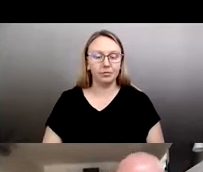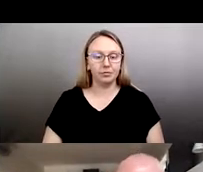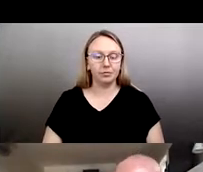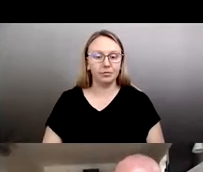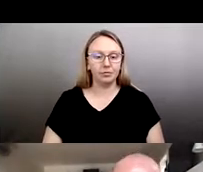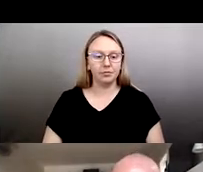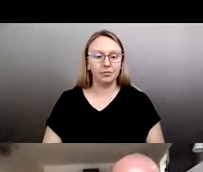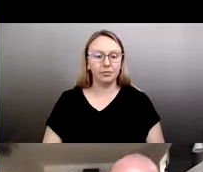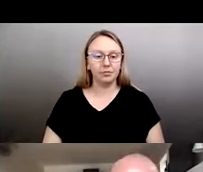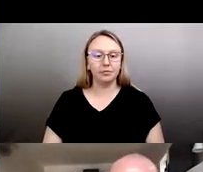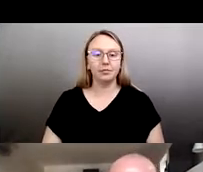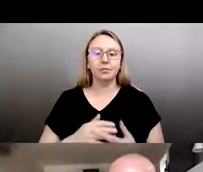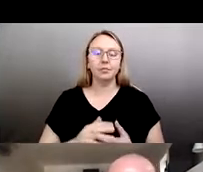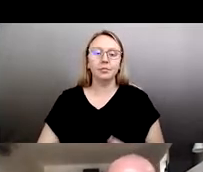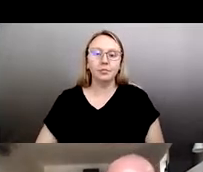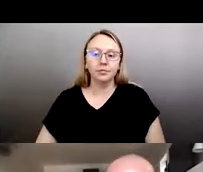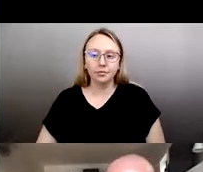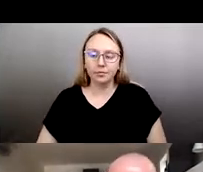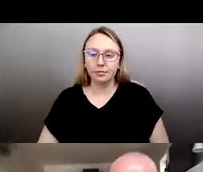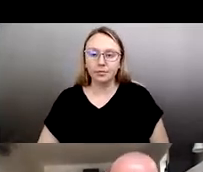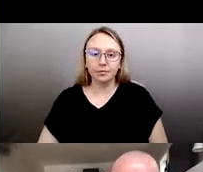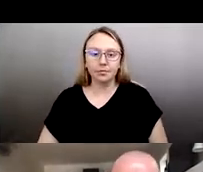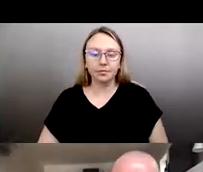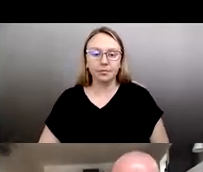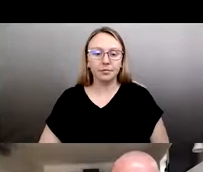will change modes quickly here.